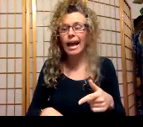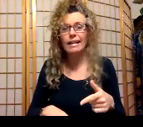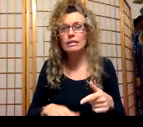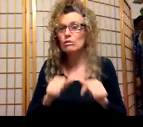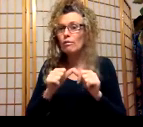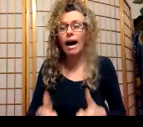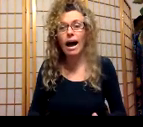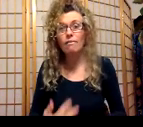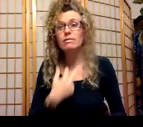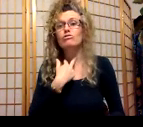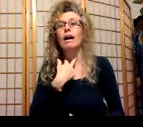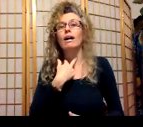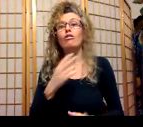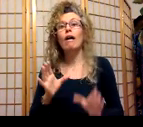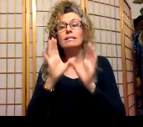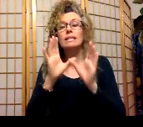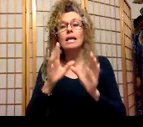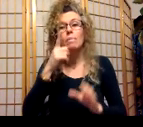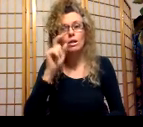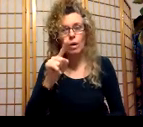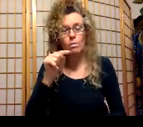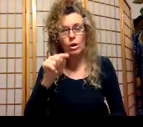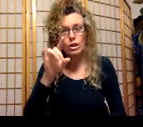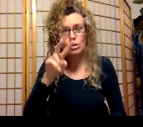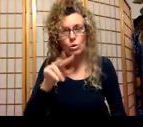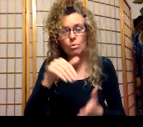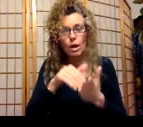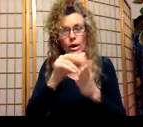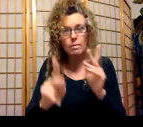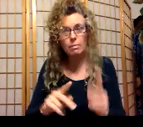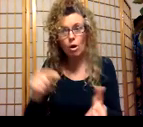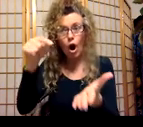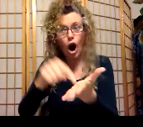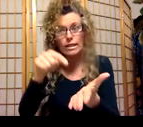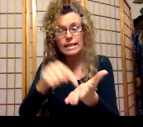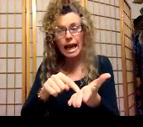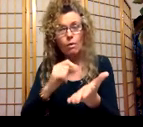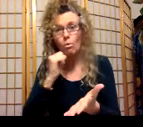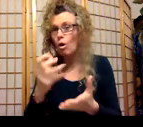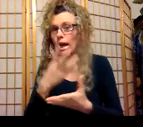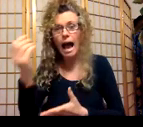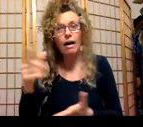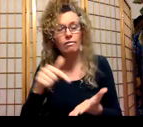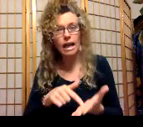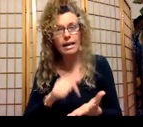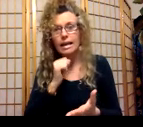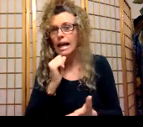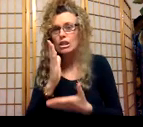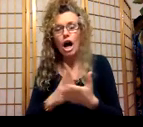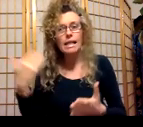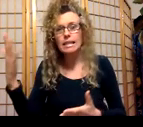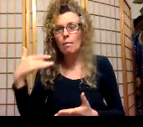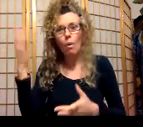crisis. Because 1.2 million people in the Netherlands are in debt and won't get out of it anymore. It's not some